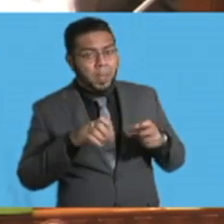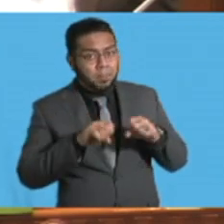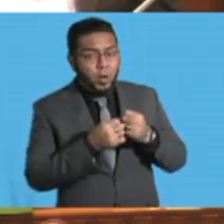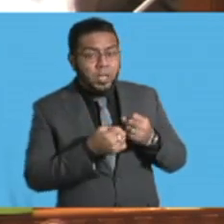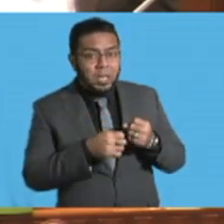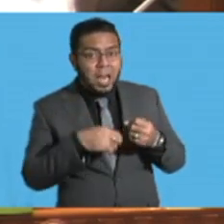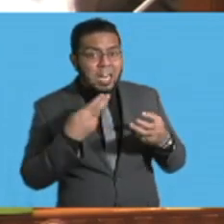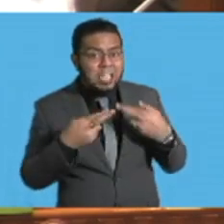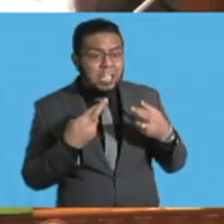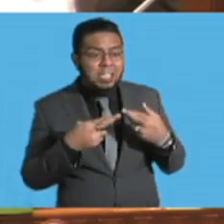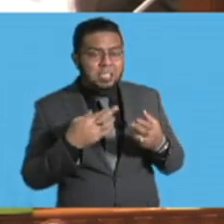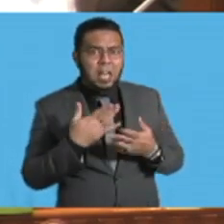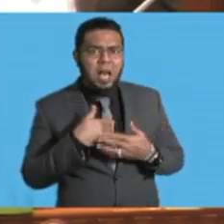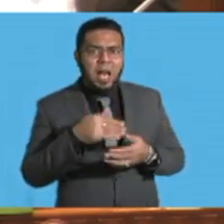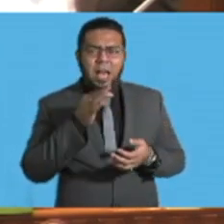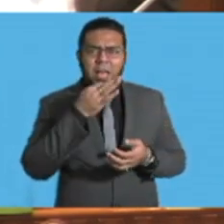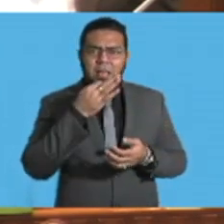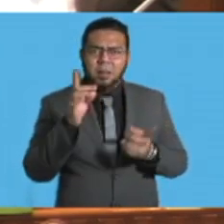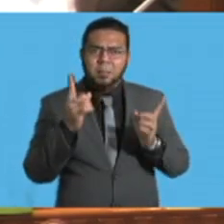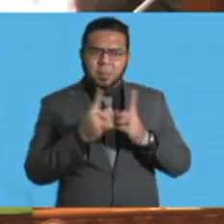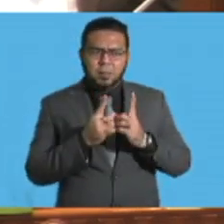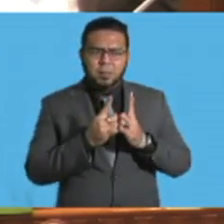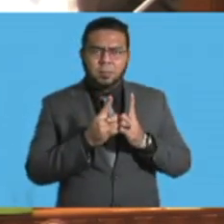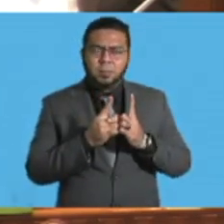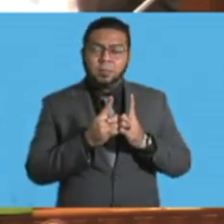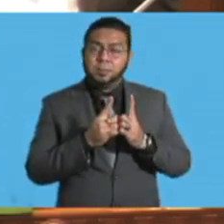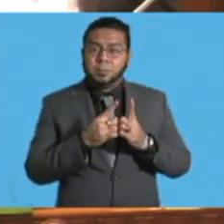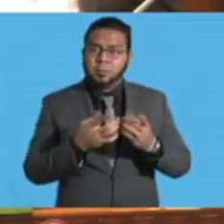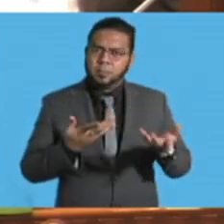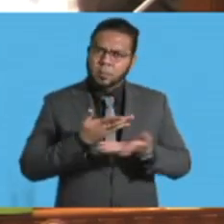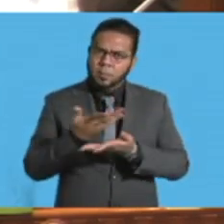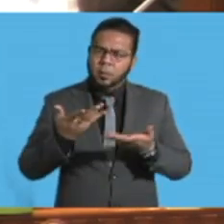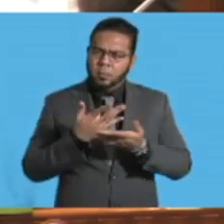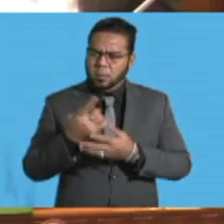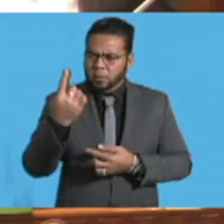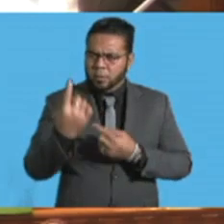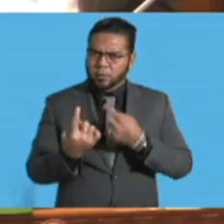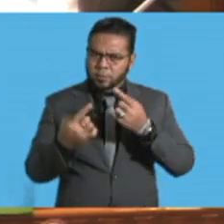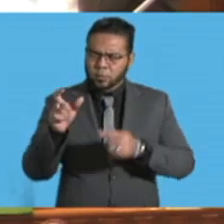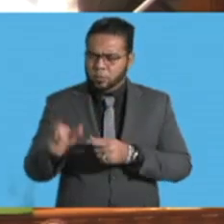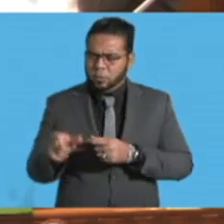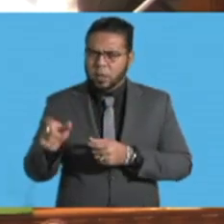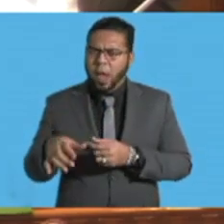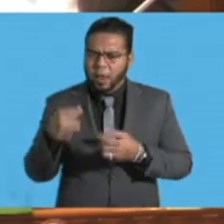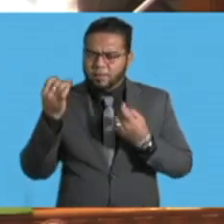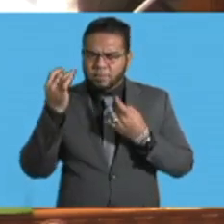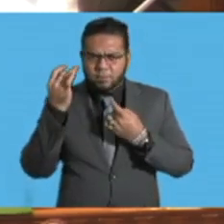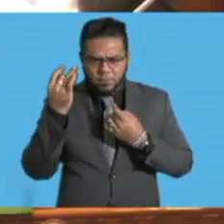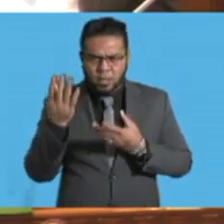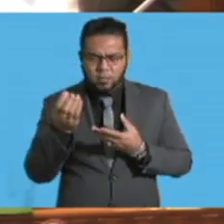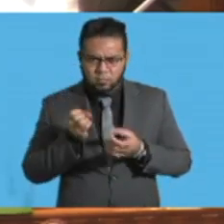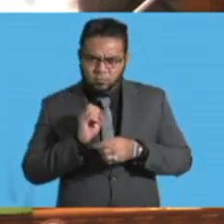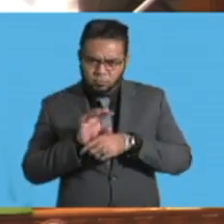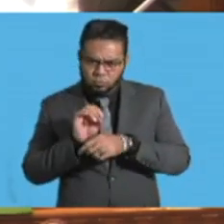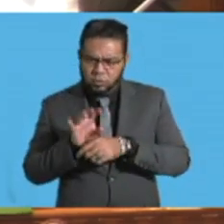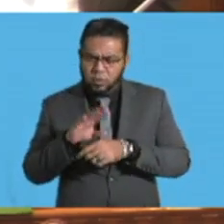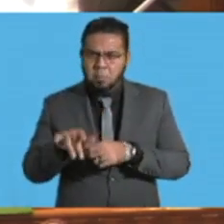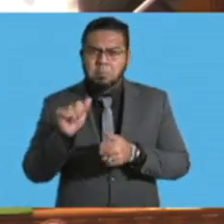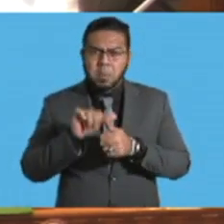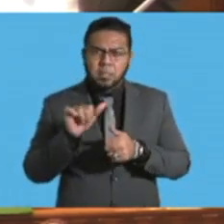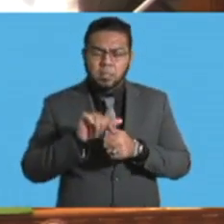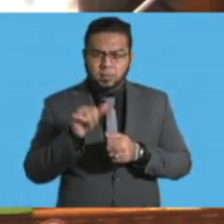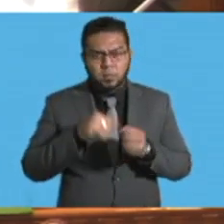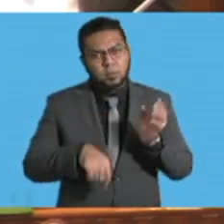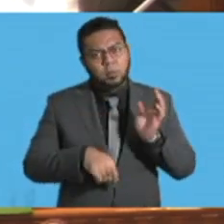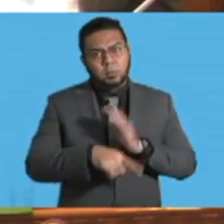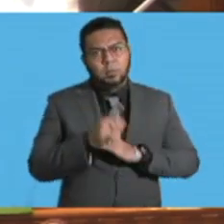meeting their father by chance. Upon my discussion with the individual, I advised him that it would be better if he sent his